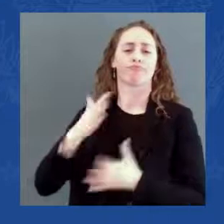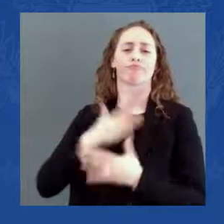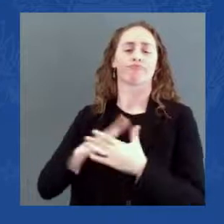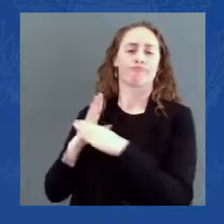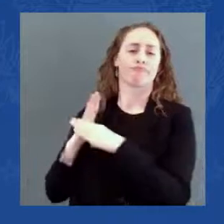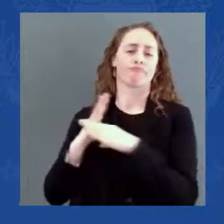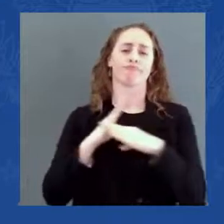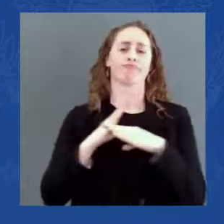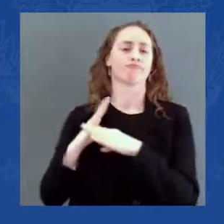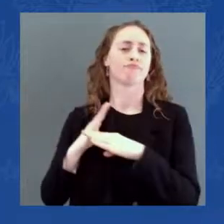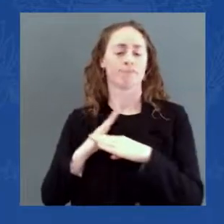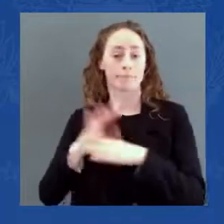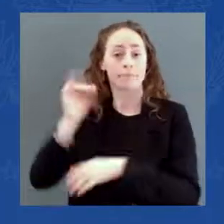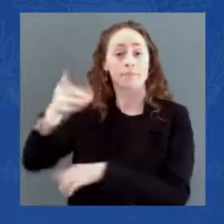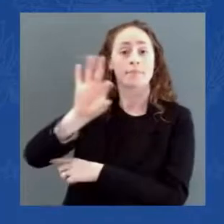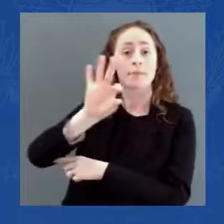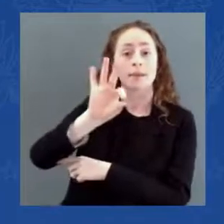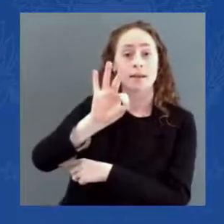public officials recommend